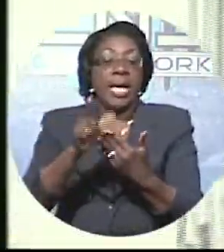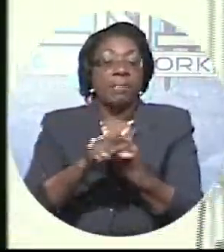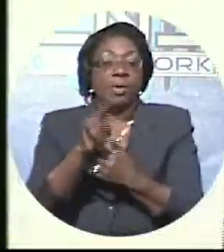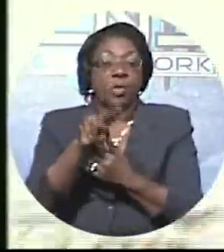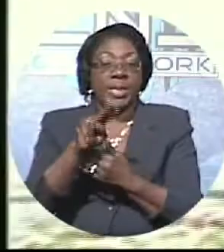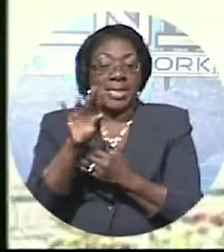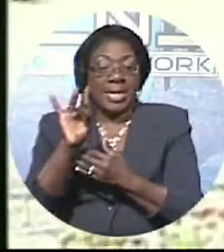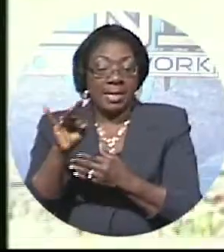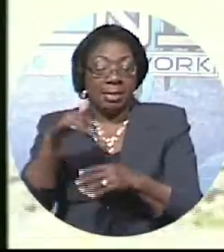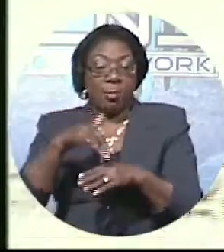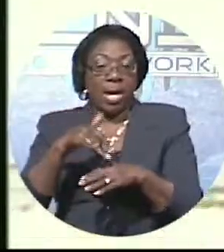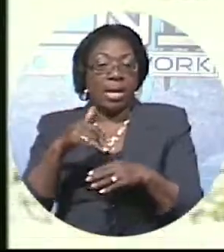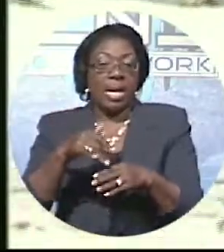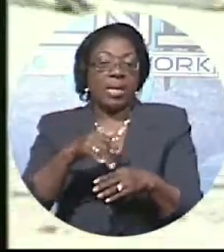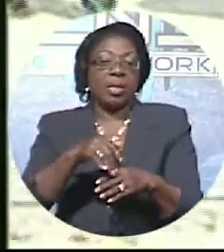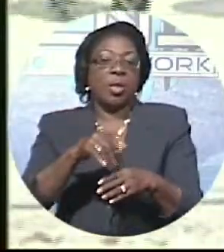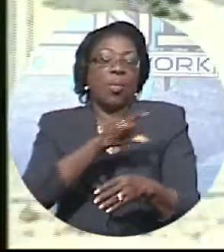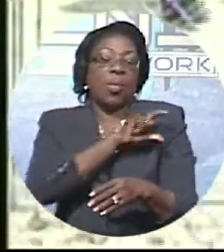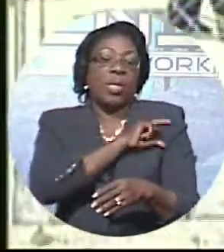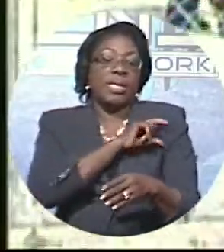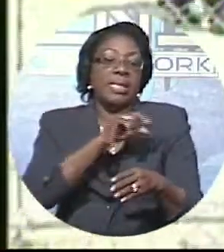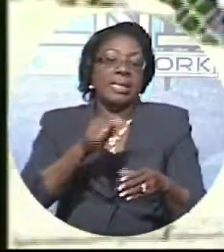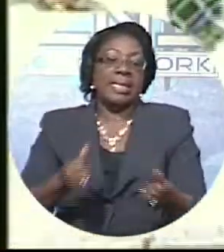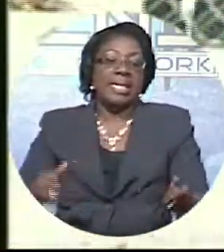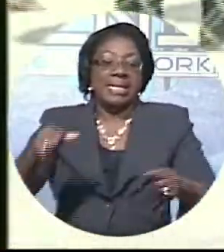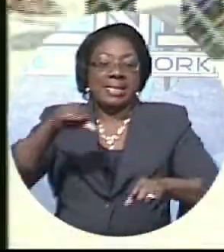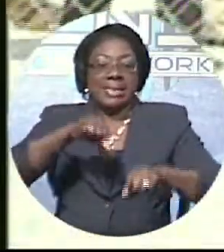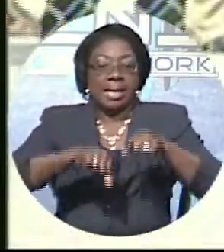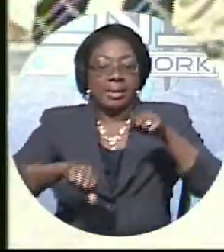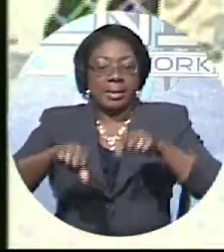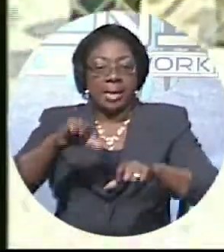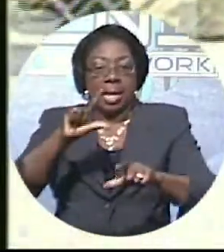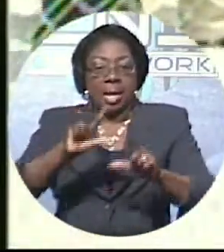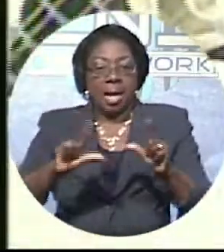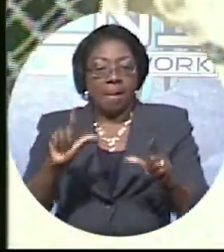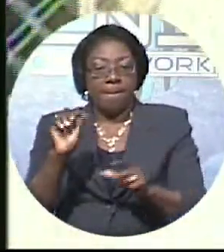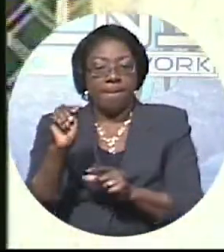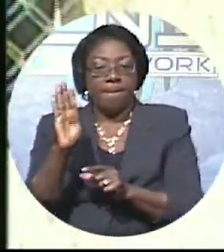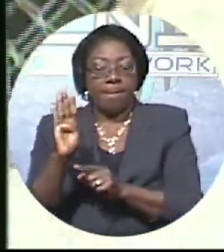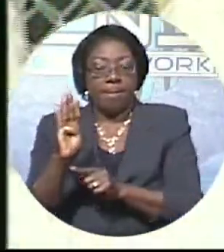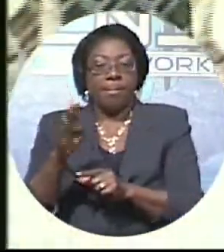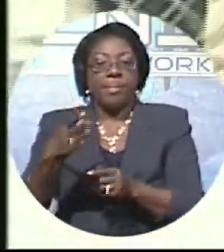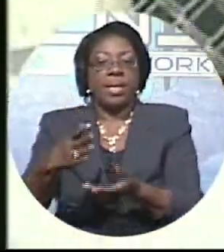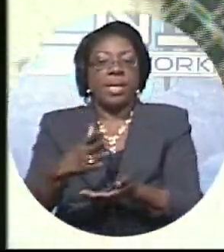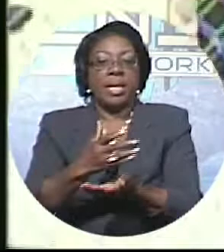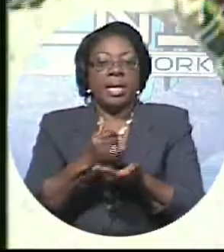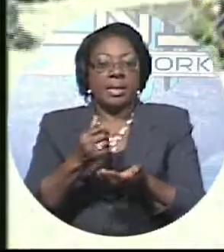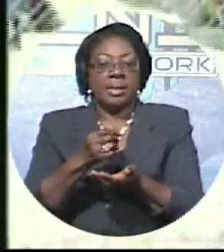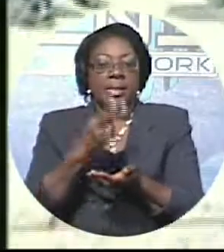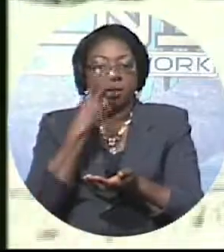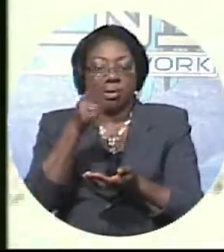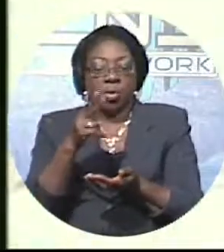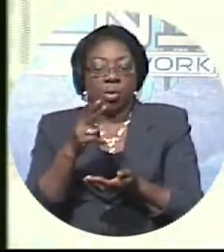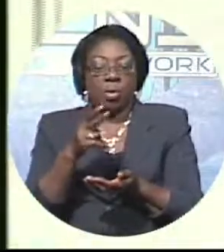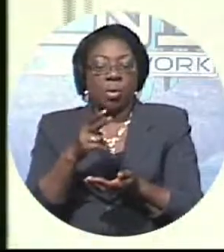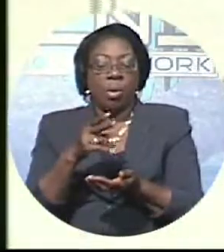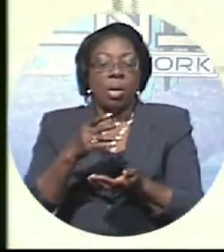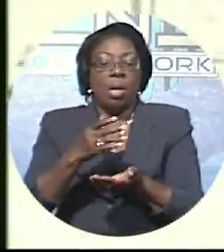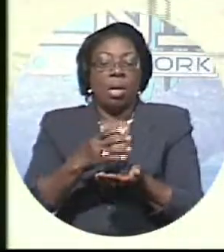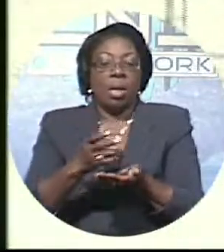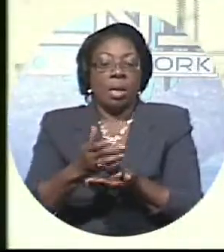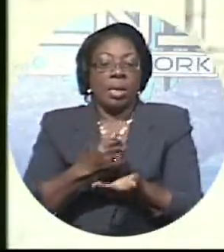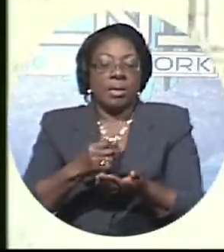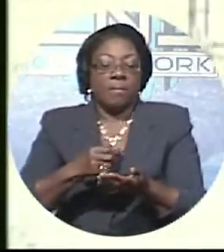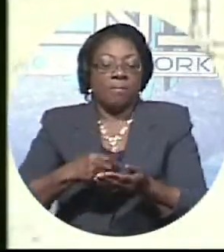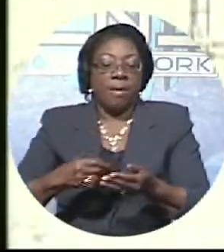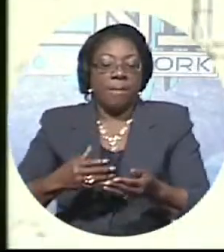while at the police forensic lab, she received toxicology samples labeled Nellie Brown Cox, including 11 grams of the